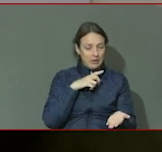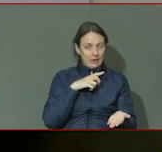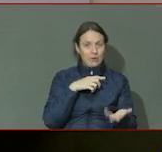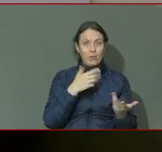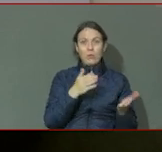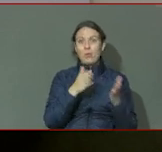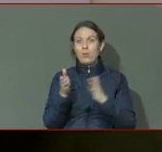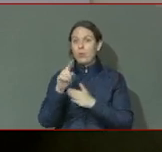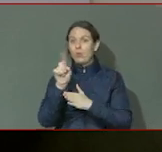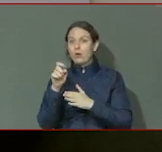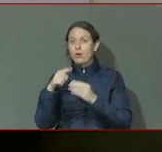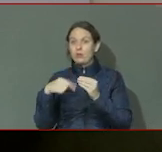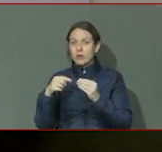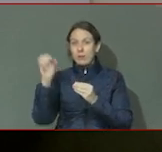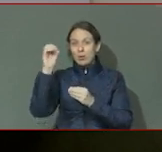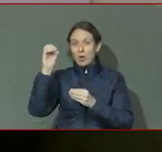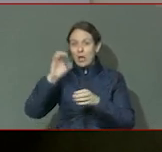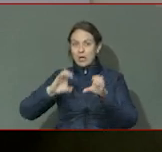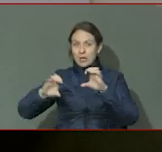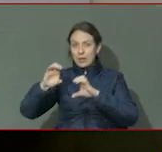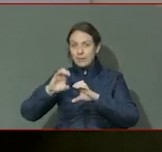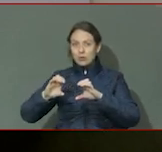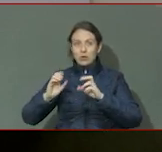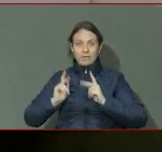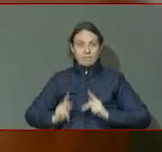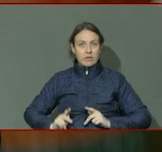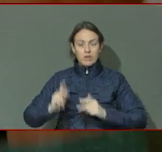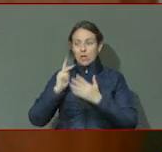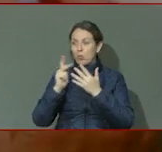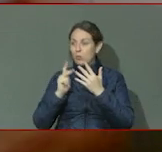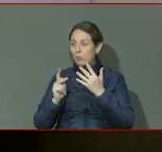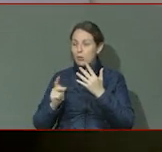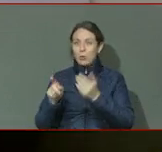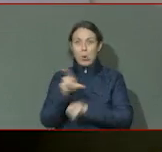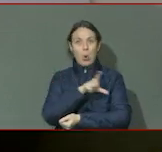the question on organic chemistry, physical properties. You're going